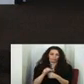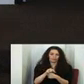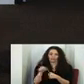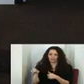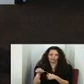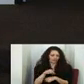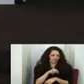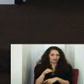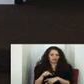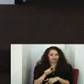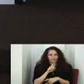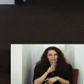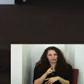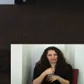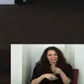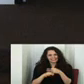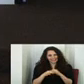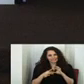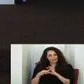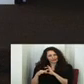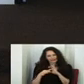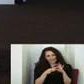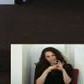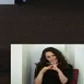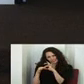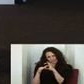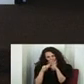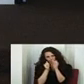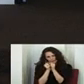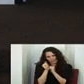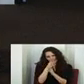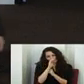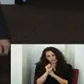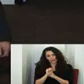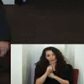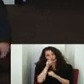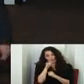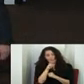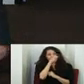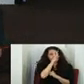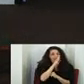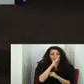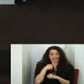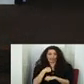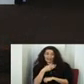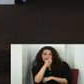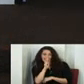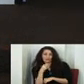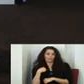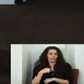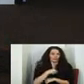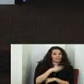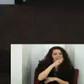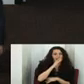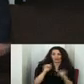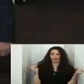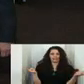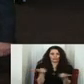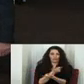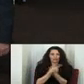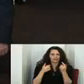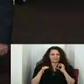in relationship with God so that you and God and I and God and we and God can be in such